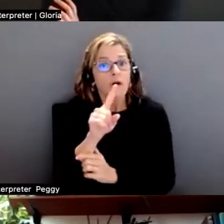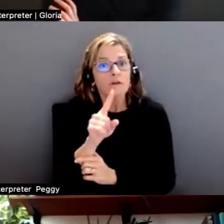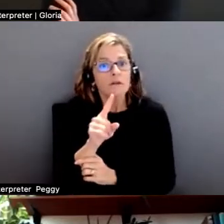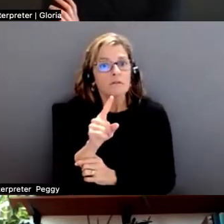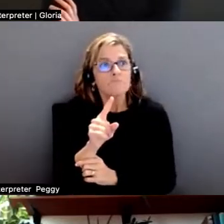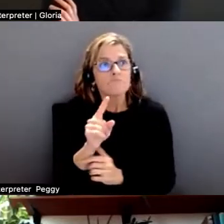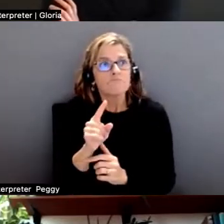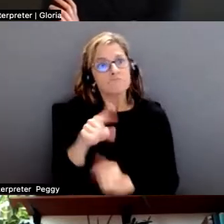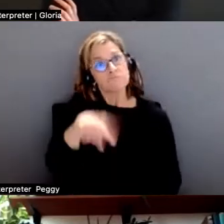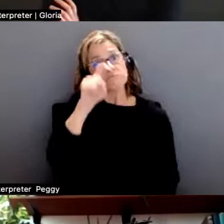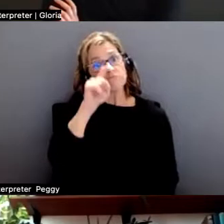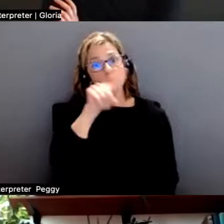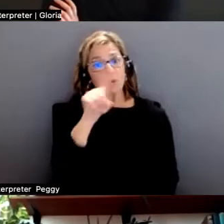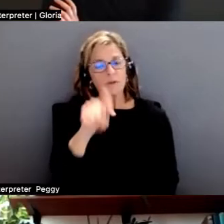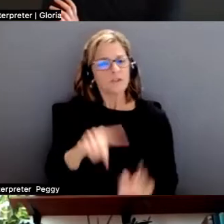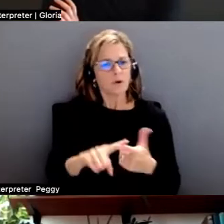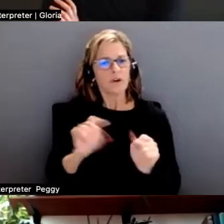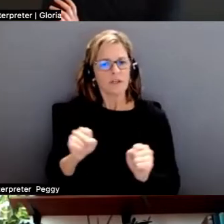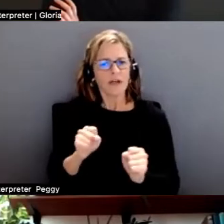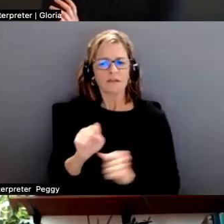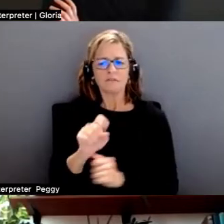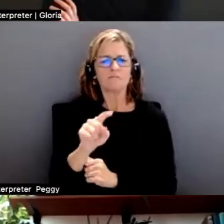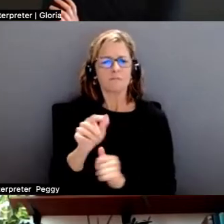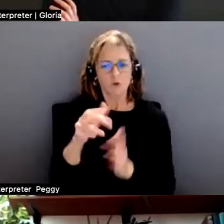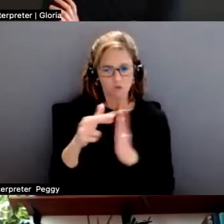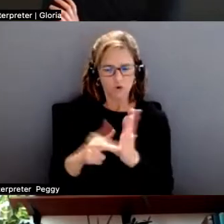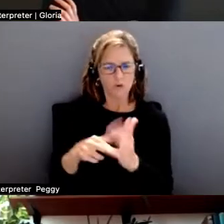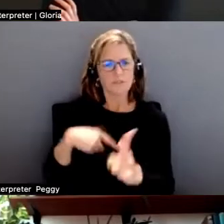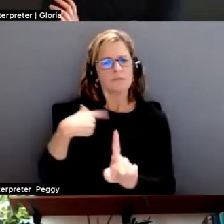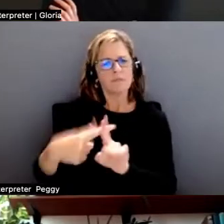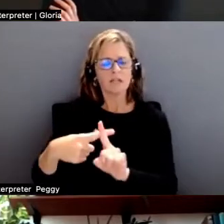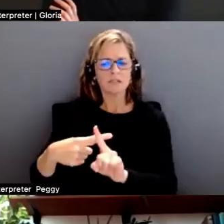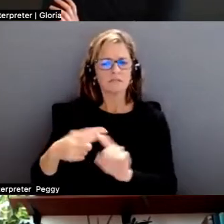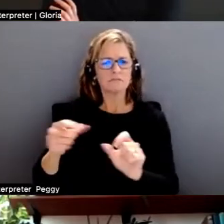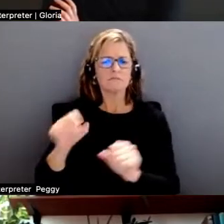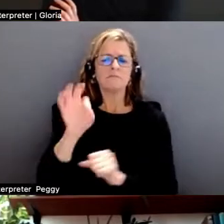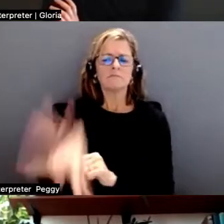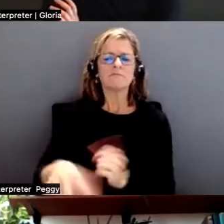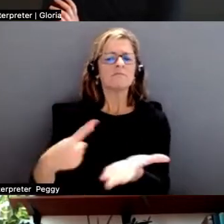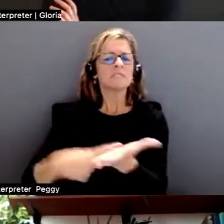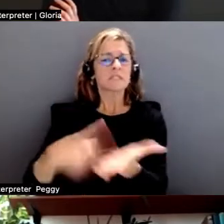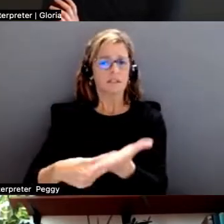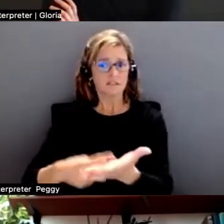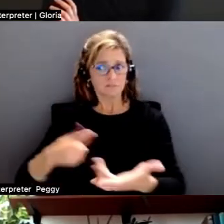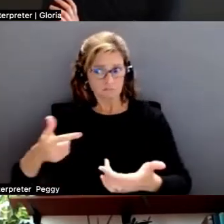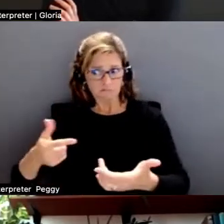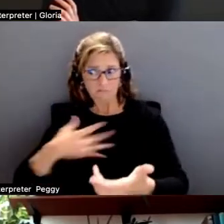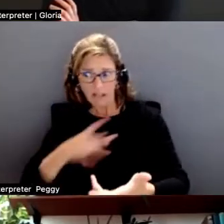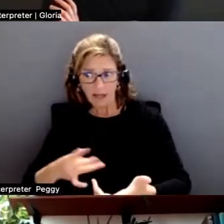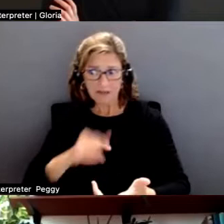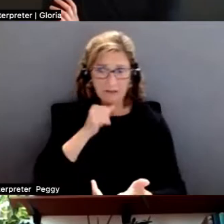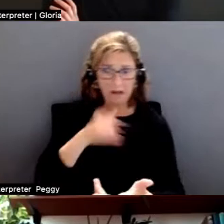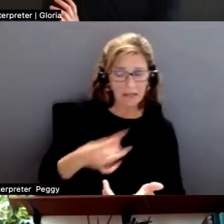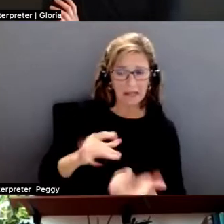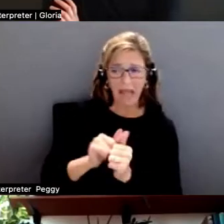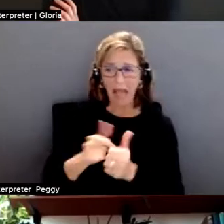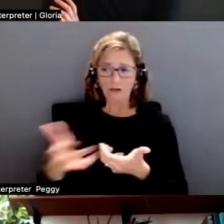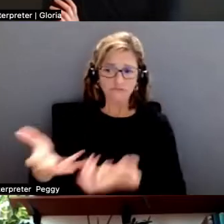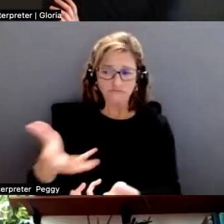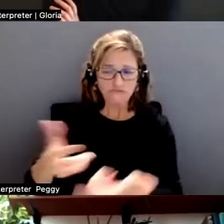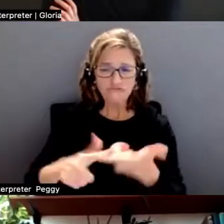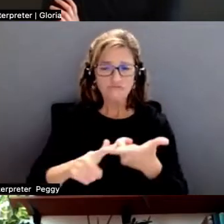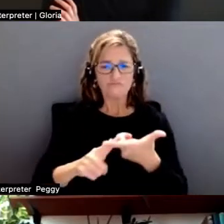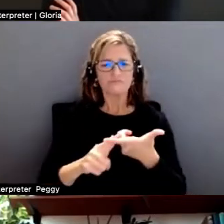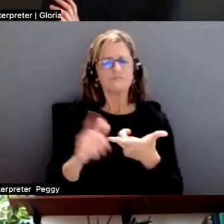require creativity and collaboration as well as problem solving. And these are skills